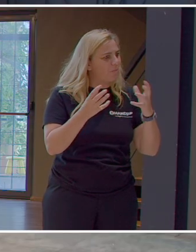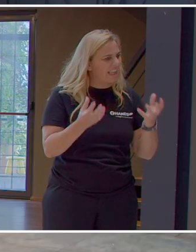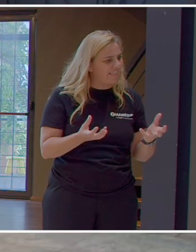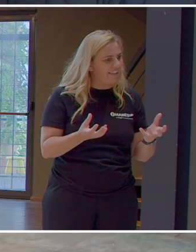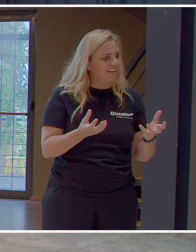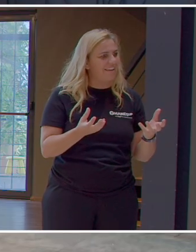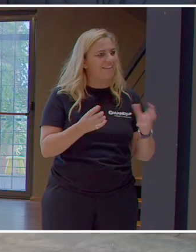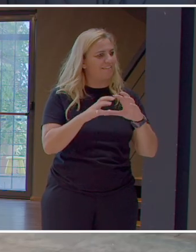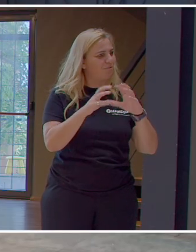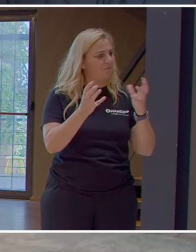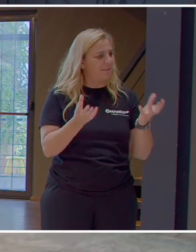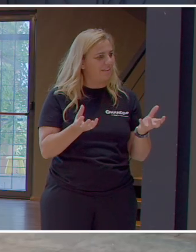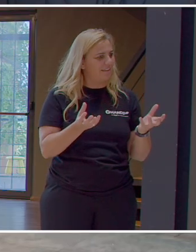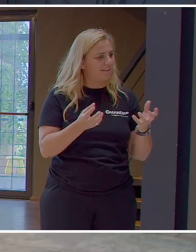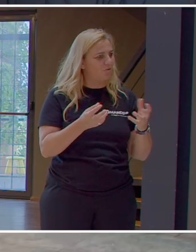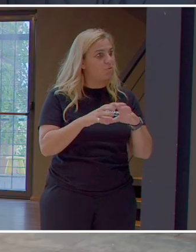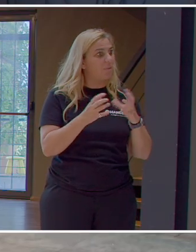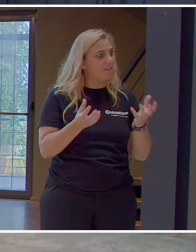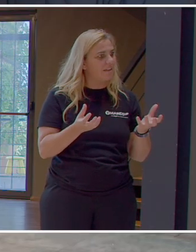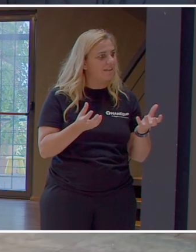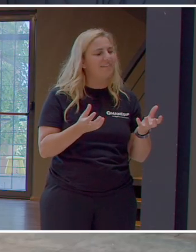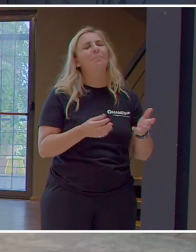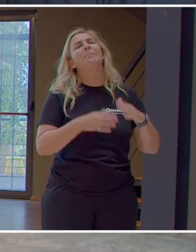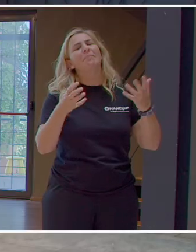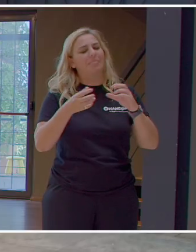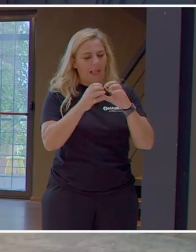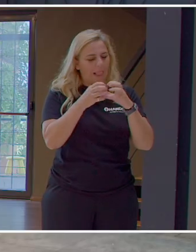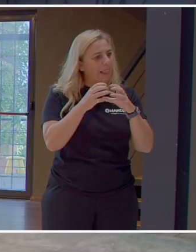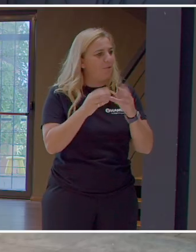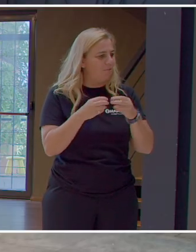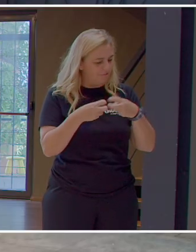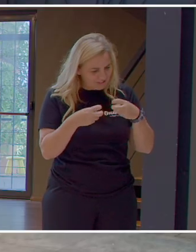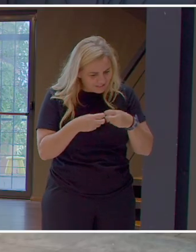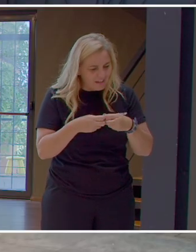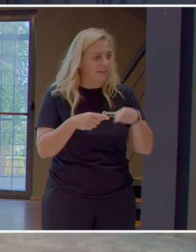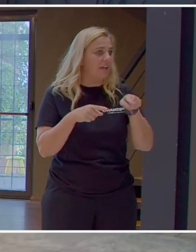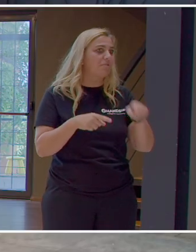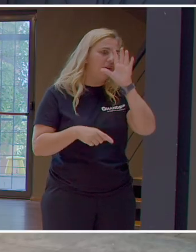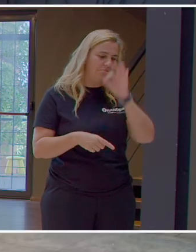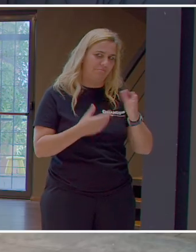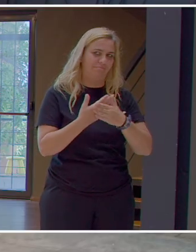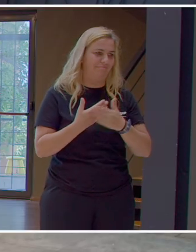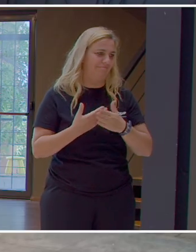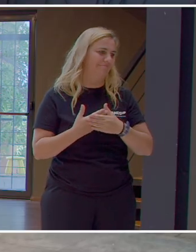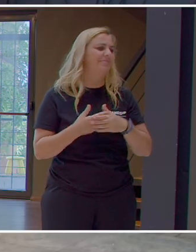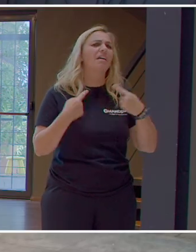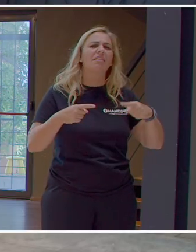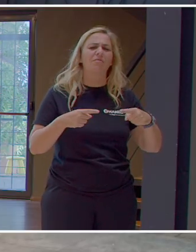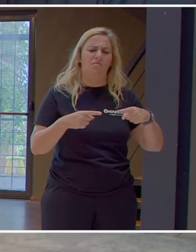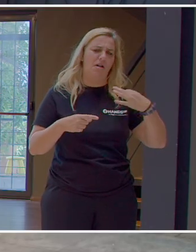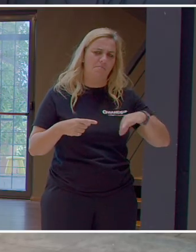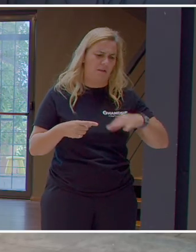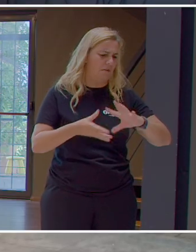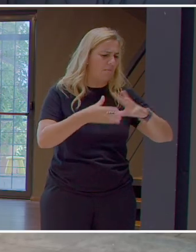against the cancer cells. They're like cancer killers. So we like these kind of killers. Greens,